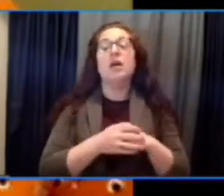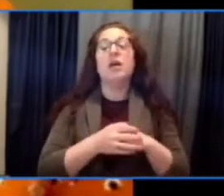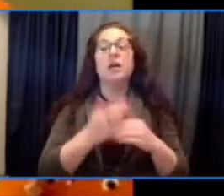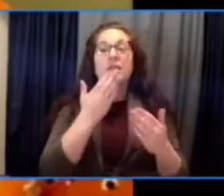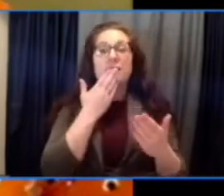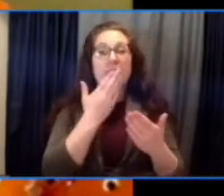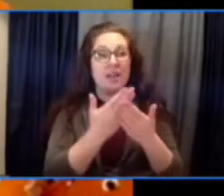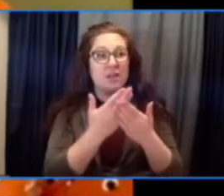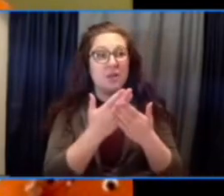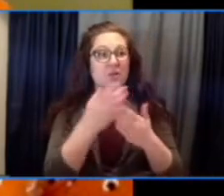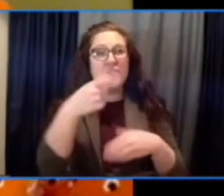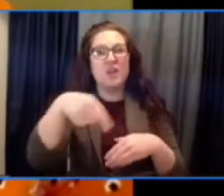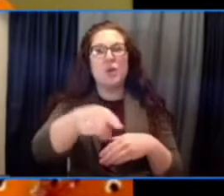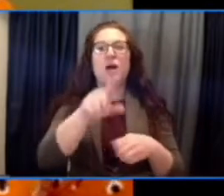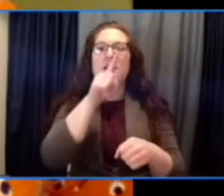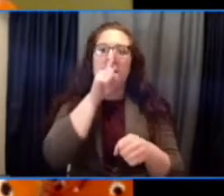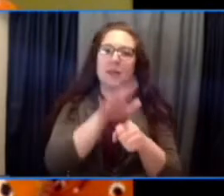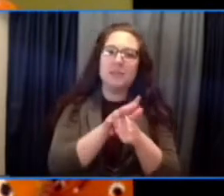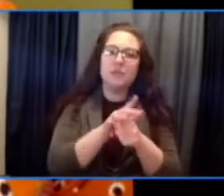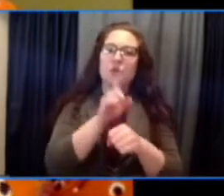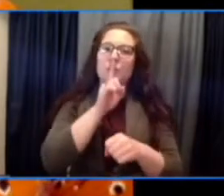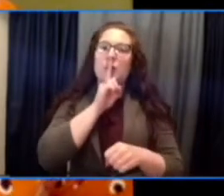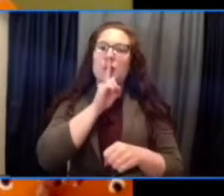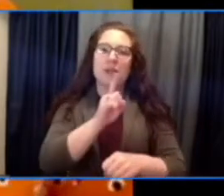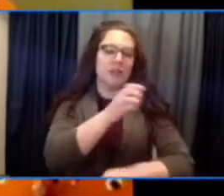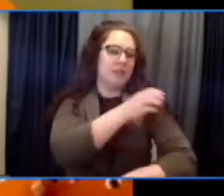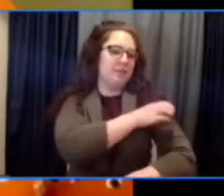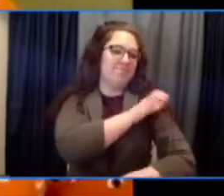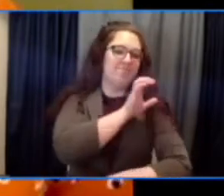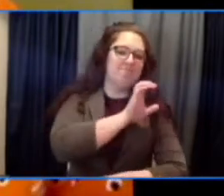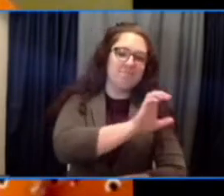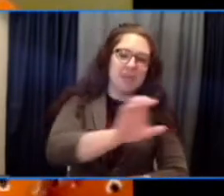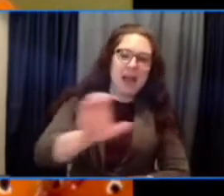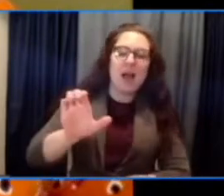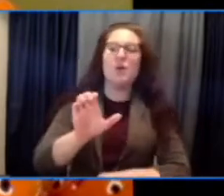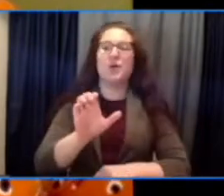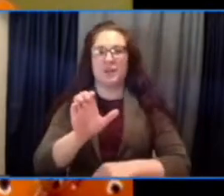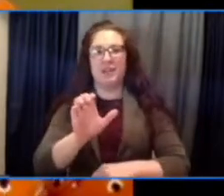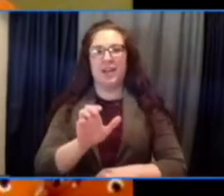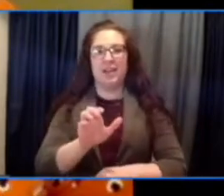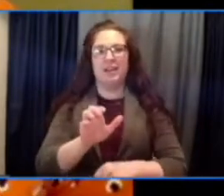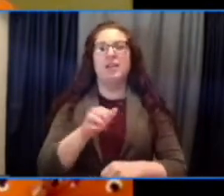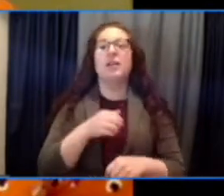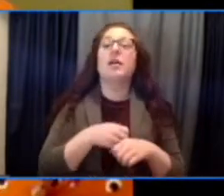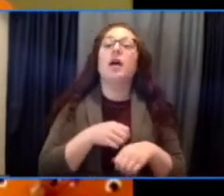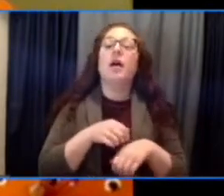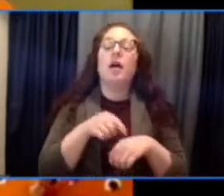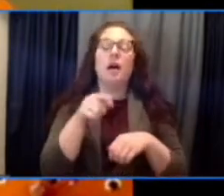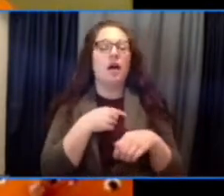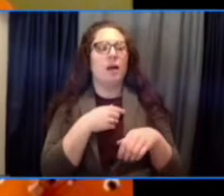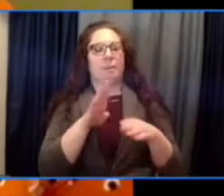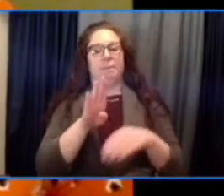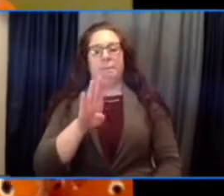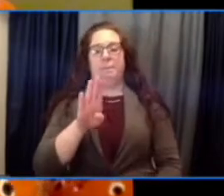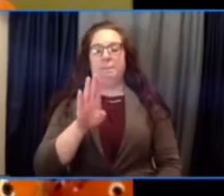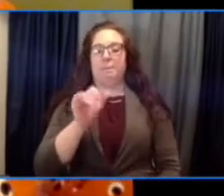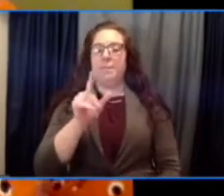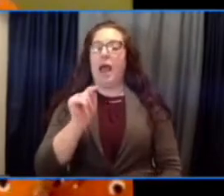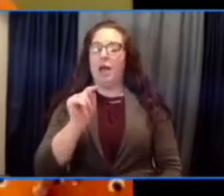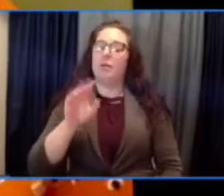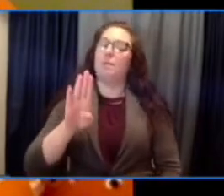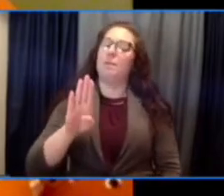your commitment to building power at the grassroots level. Ballot measures are a central part of my theory of change. My first step into